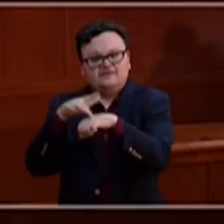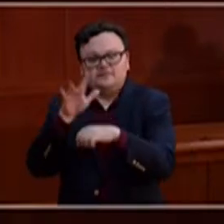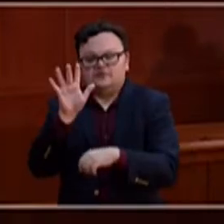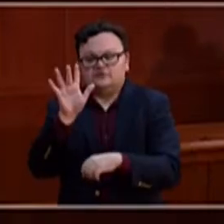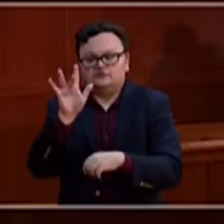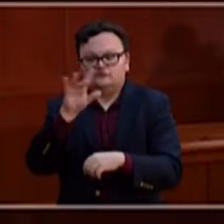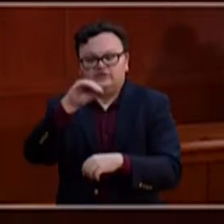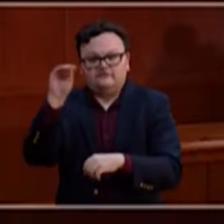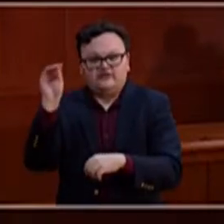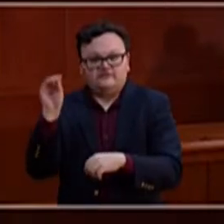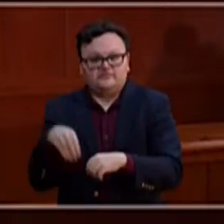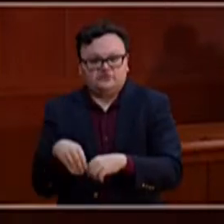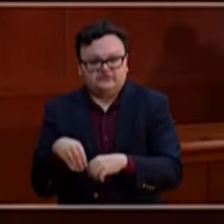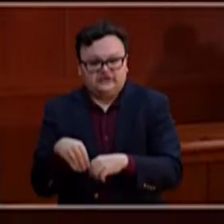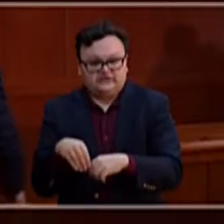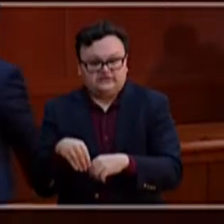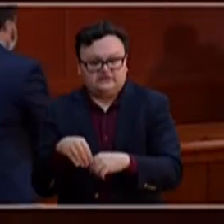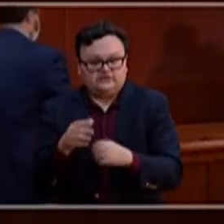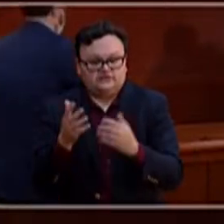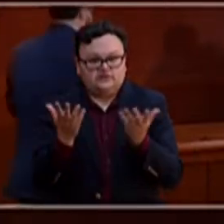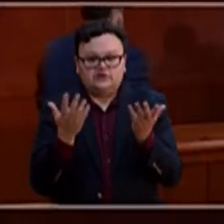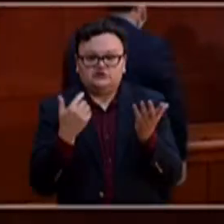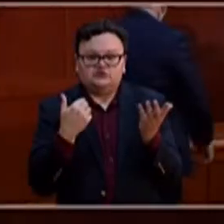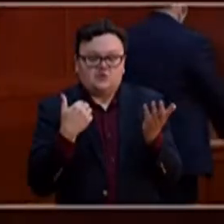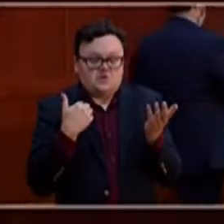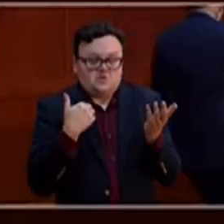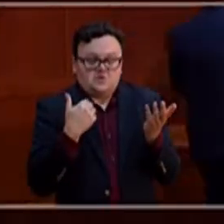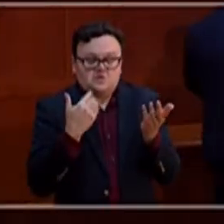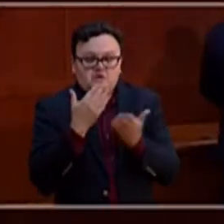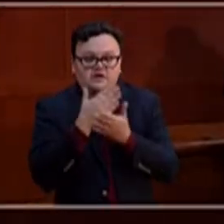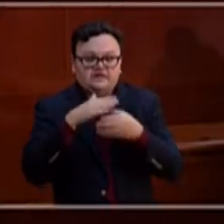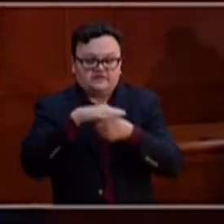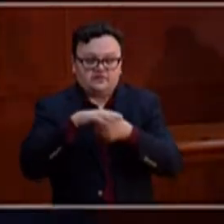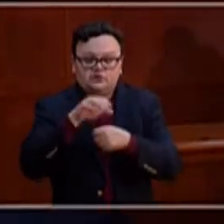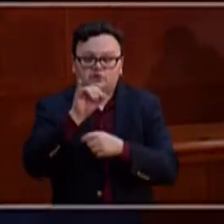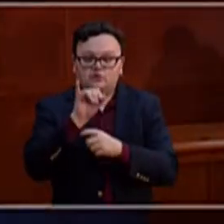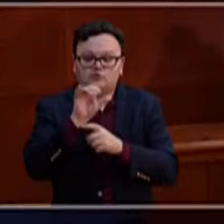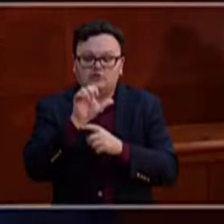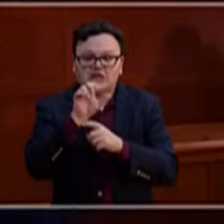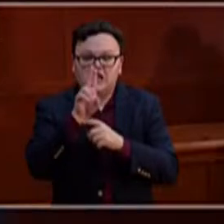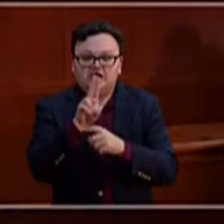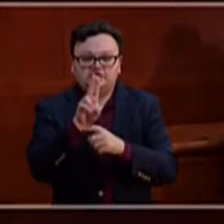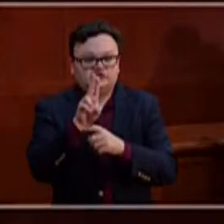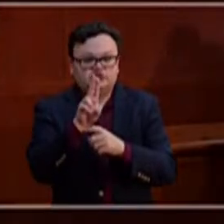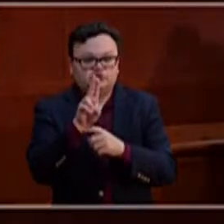have not reached our ICU capacity, and some of the local ICUs you may see.